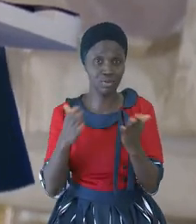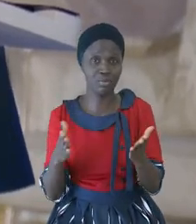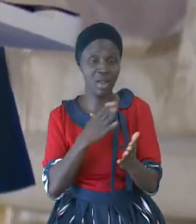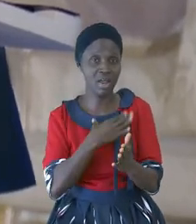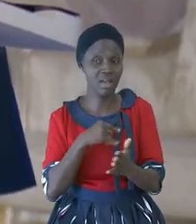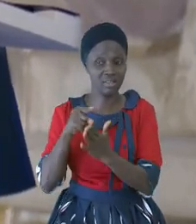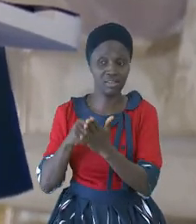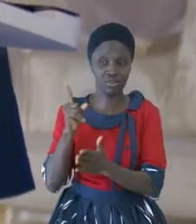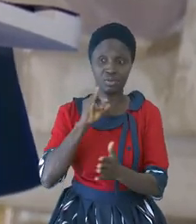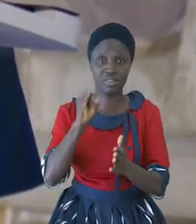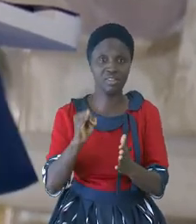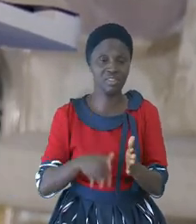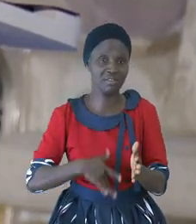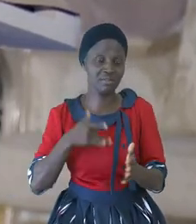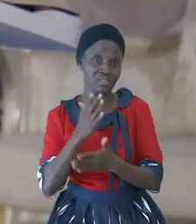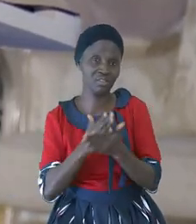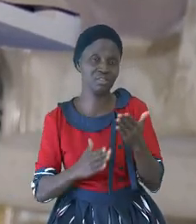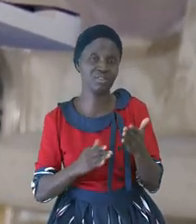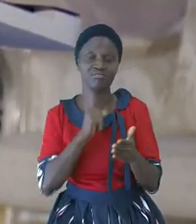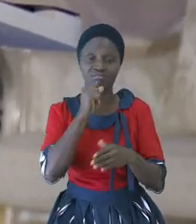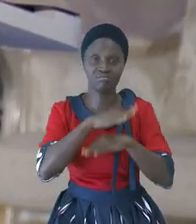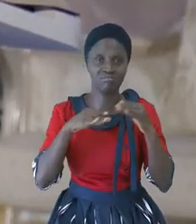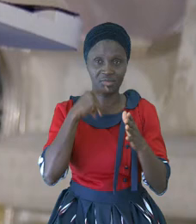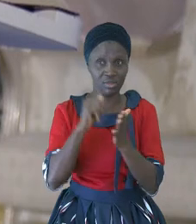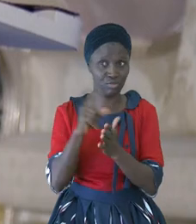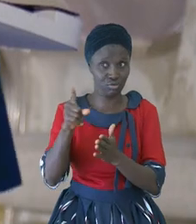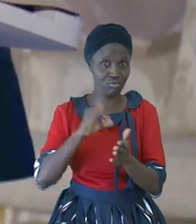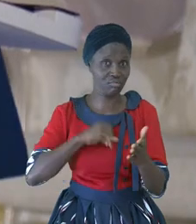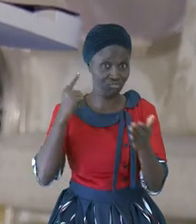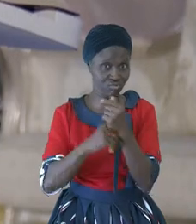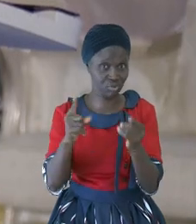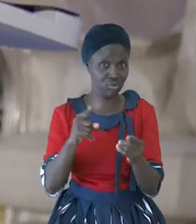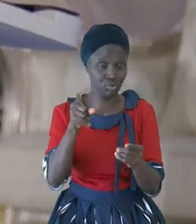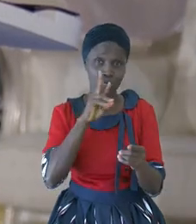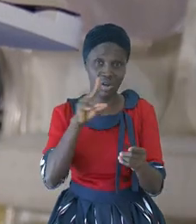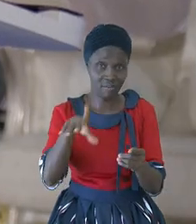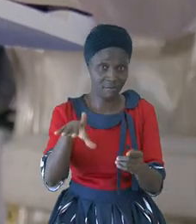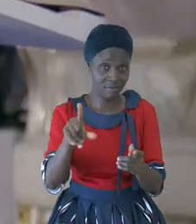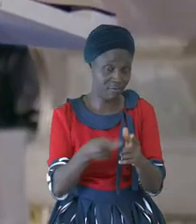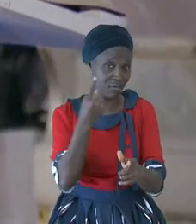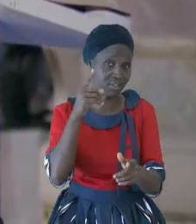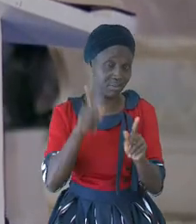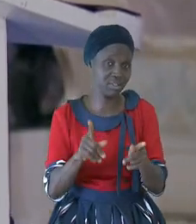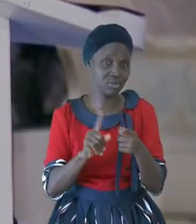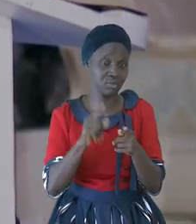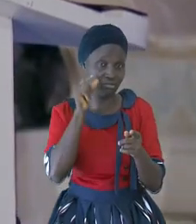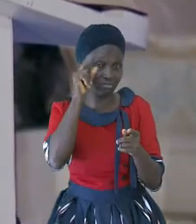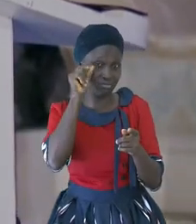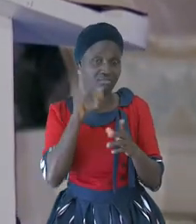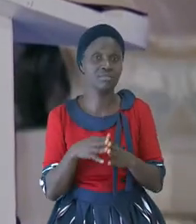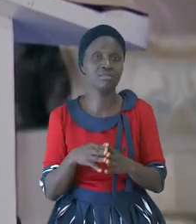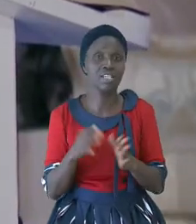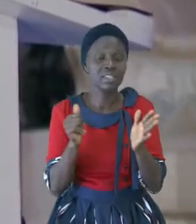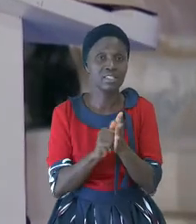the, you know, in the ball, and then, oh, I catch you. You are the first one to blink. The spirit of fear and the spirit of